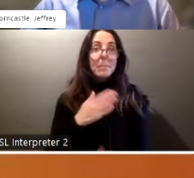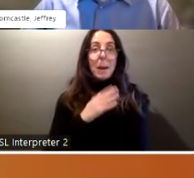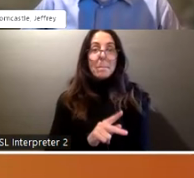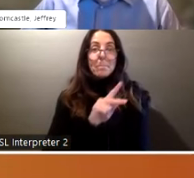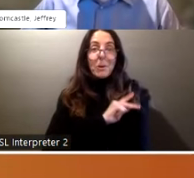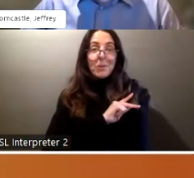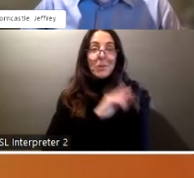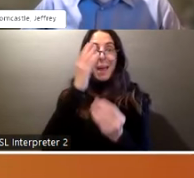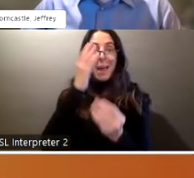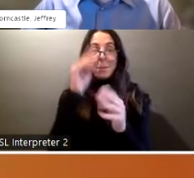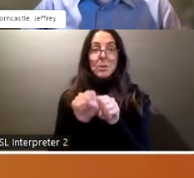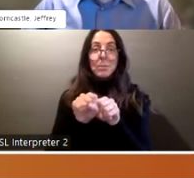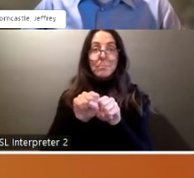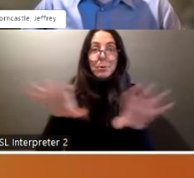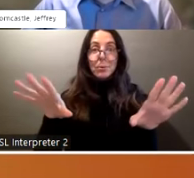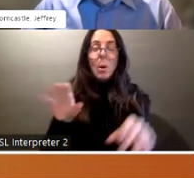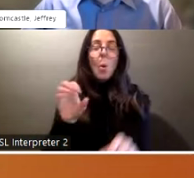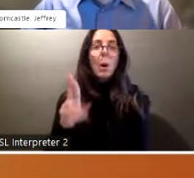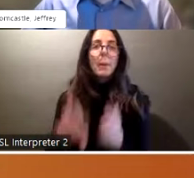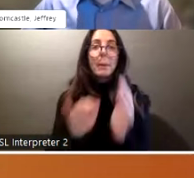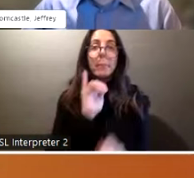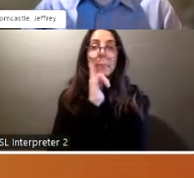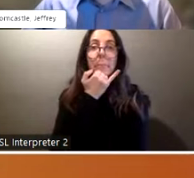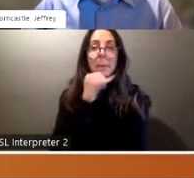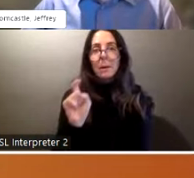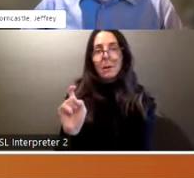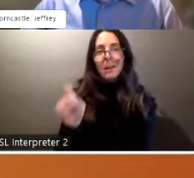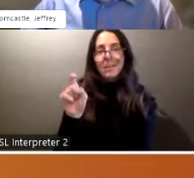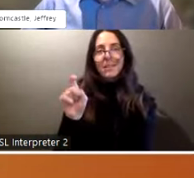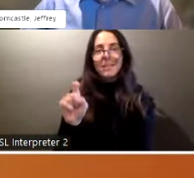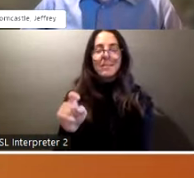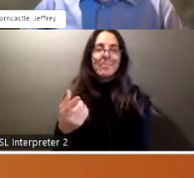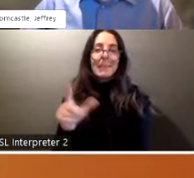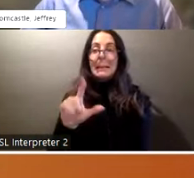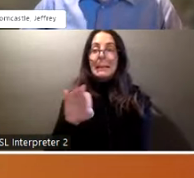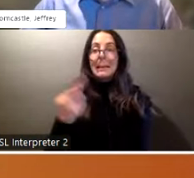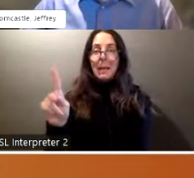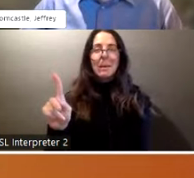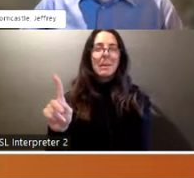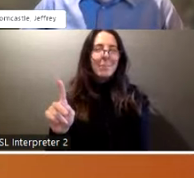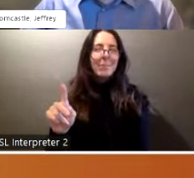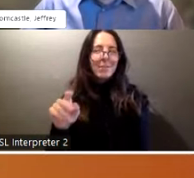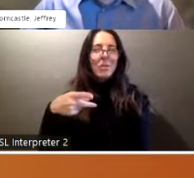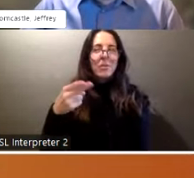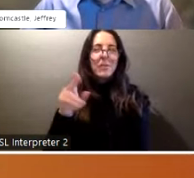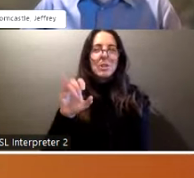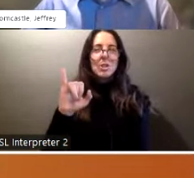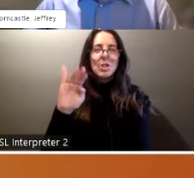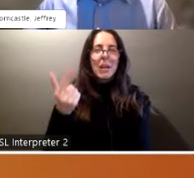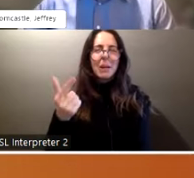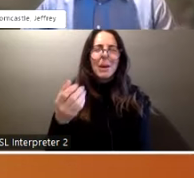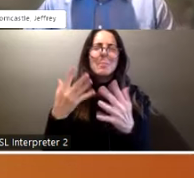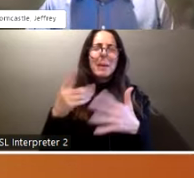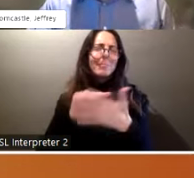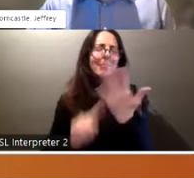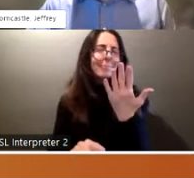exposed, or you may have clicked on a link through phishing, or so many different ways of being a victim of identity theft. It